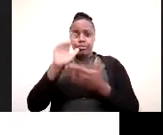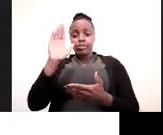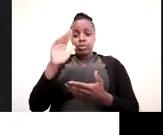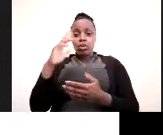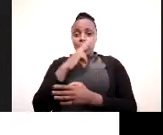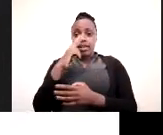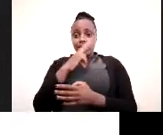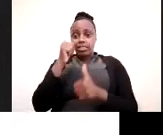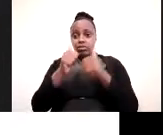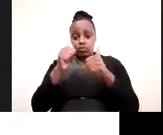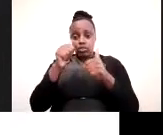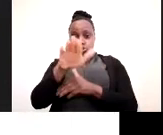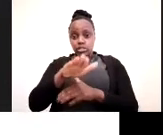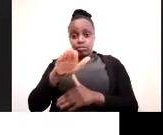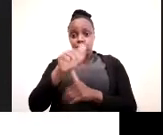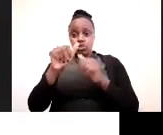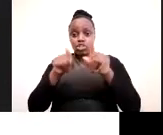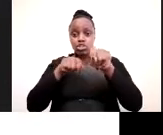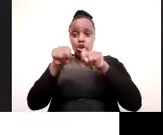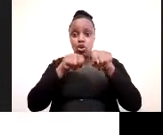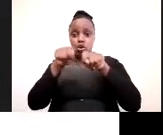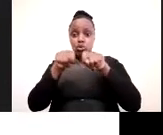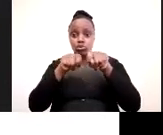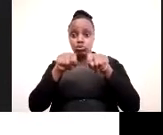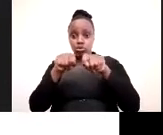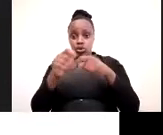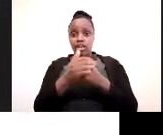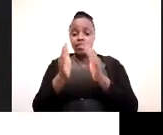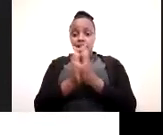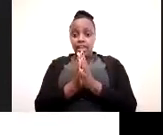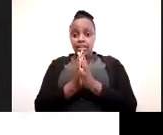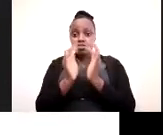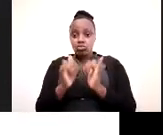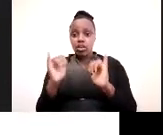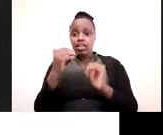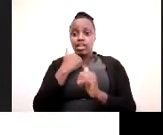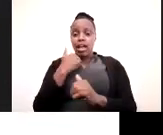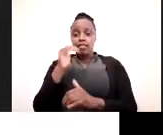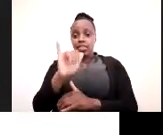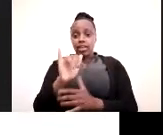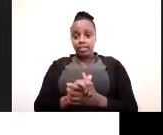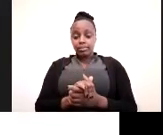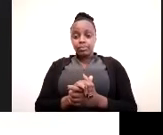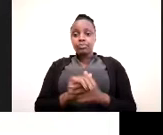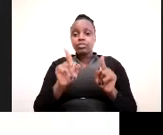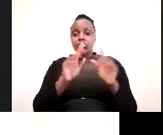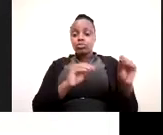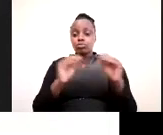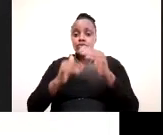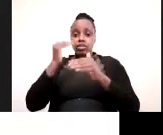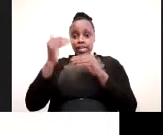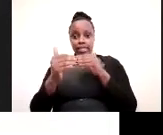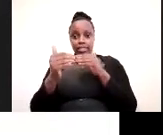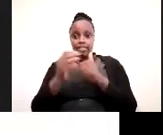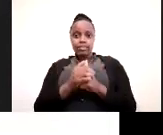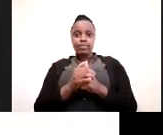risk-based controls, aiming to reduce the administrative burden to the operators. We can move to the next one. There